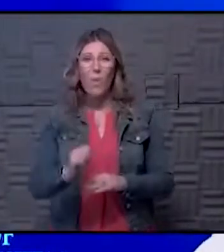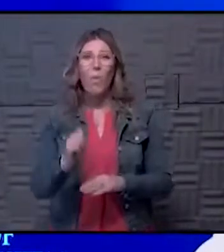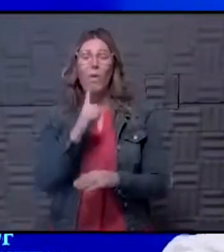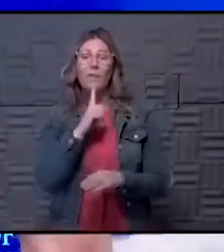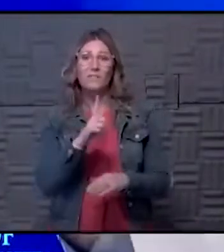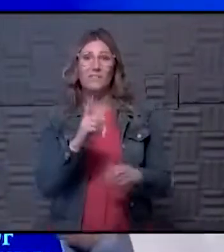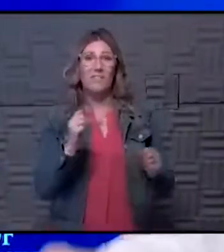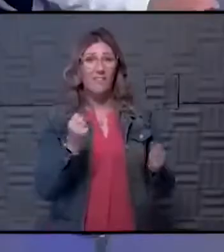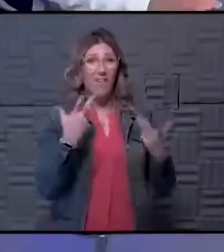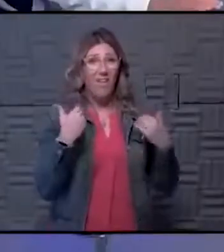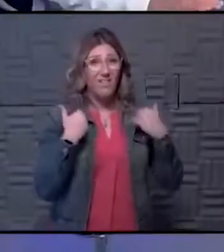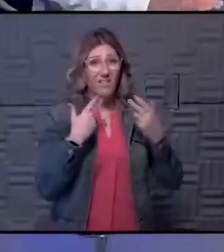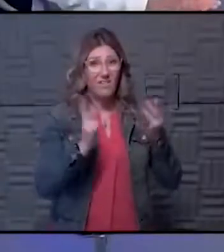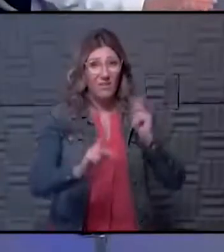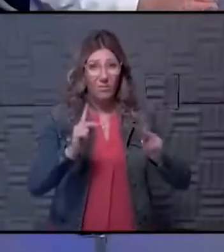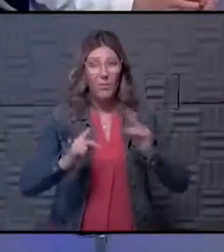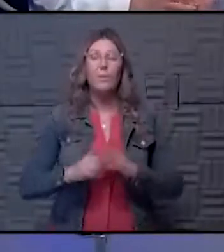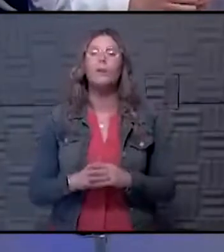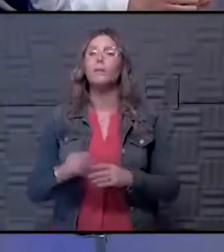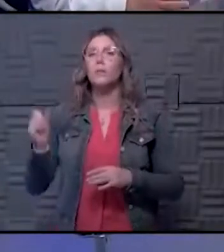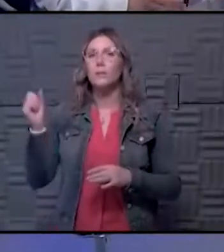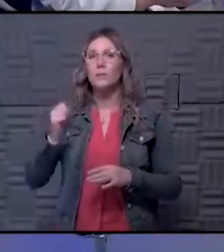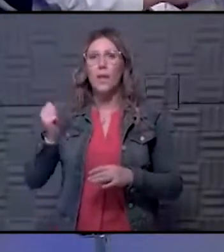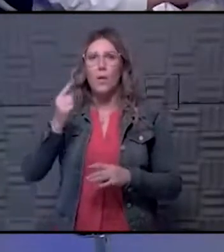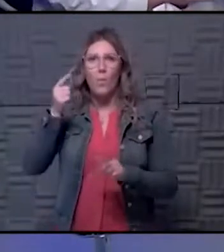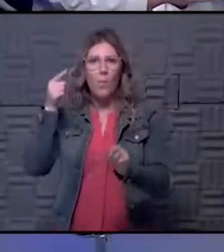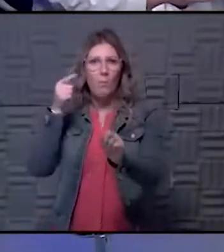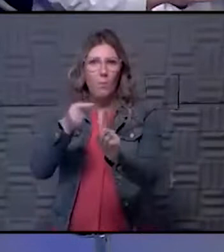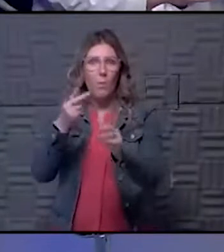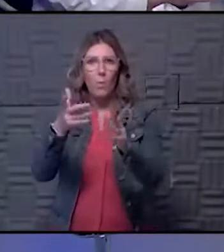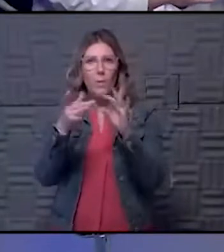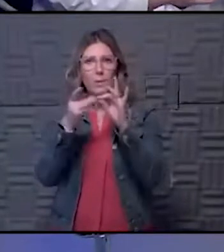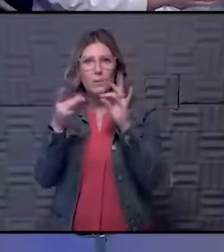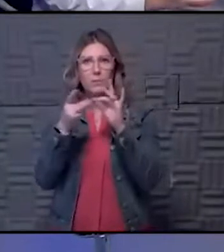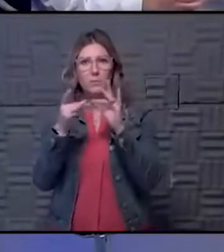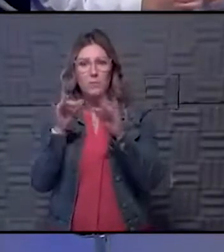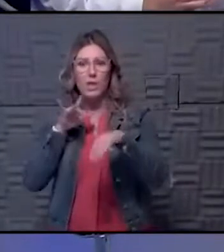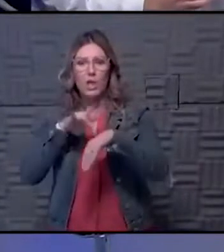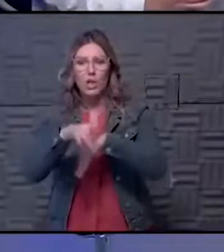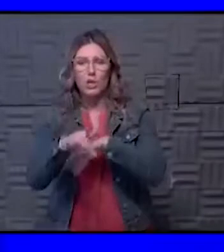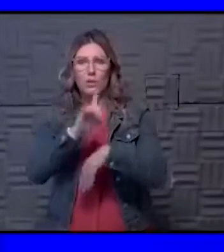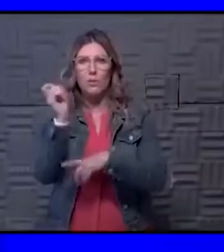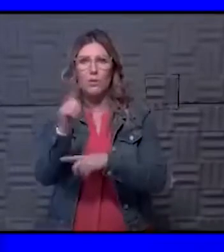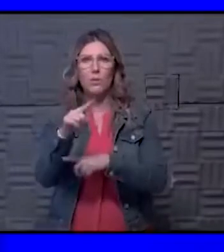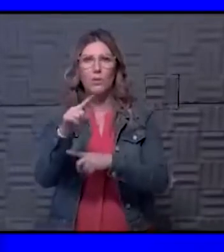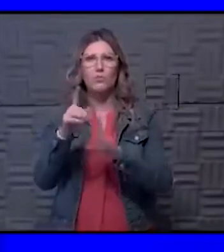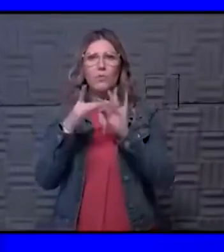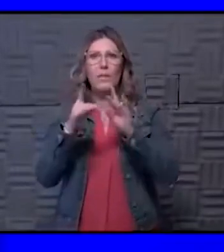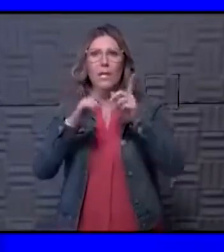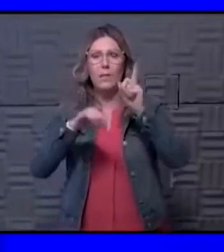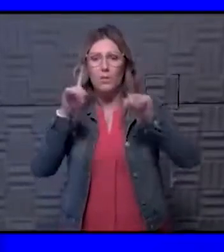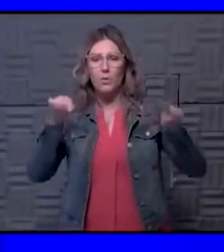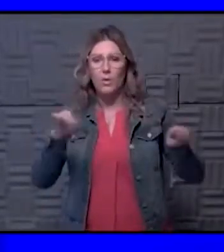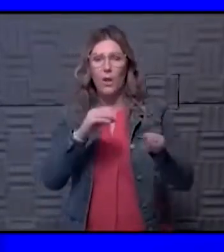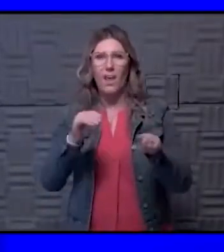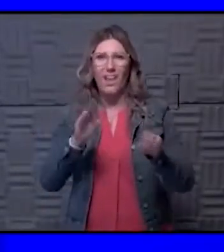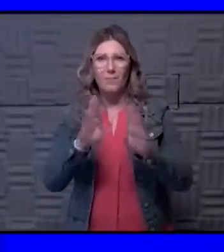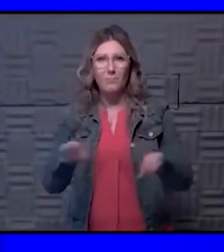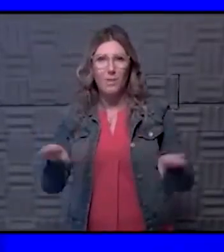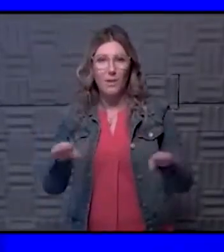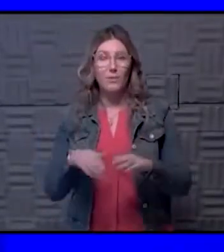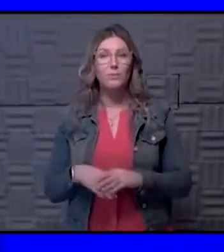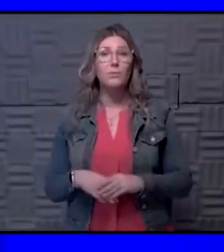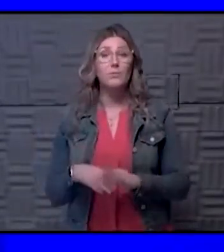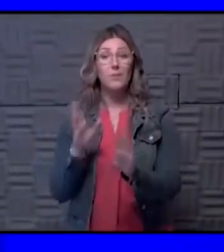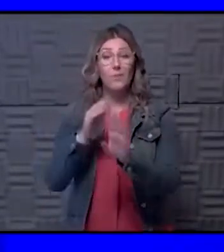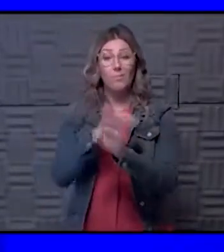people as well. Yeah, and I think this was one point I was going to talk about on that earlier question about the variants in pediatrics. Even before